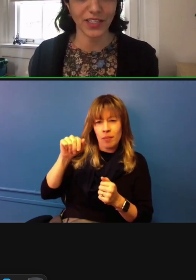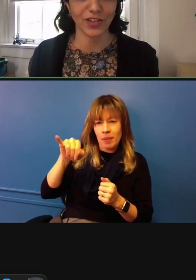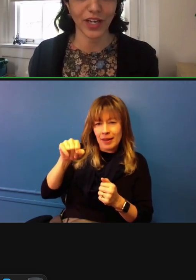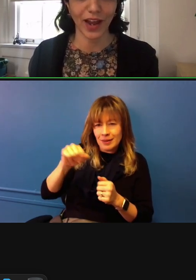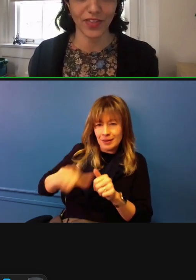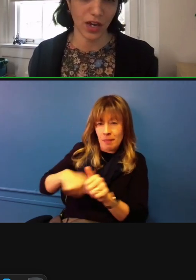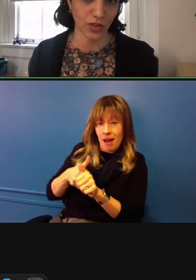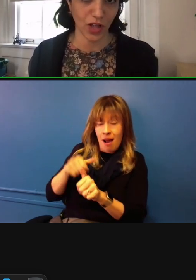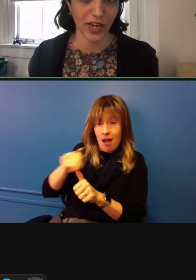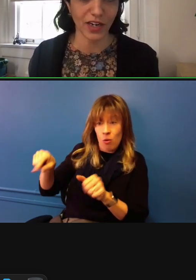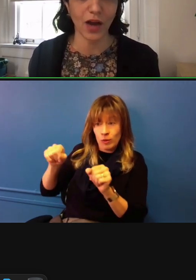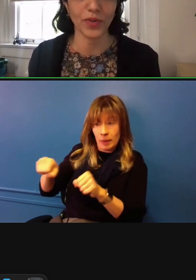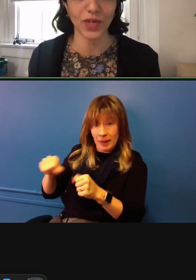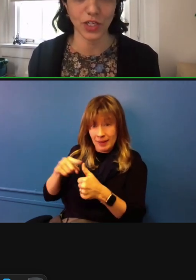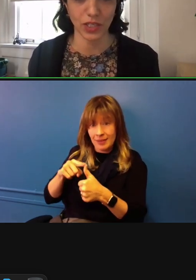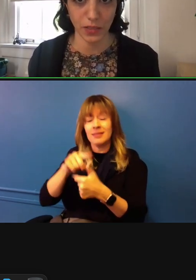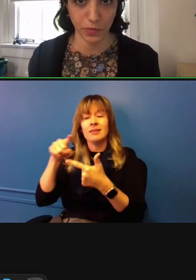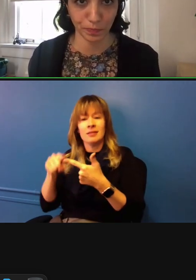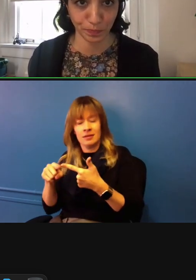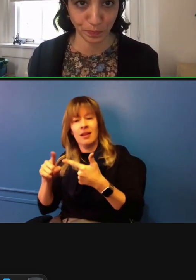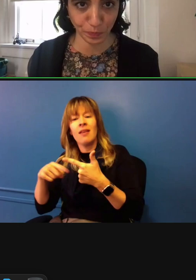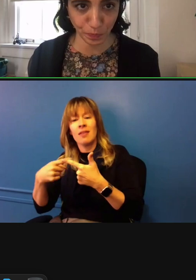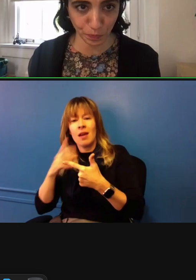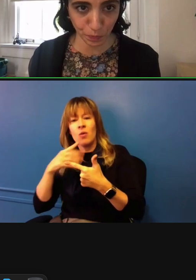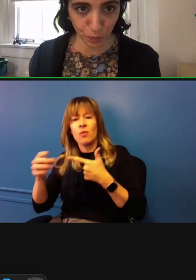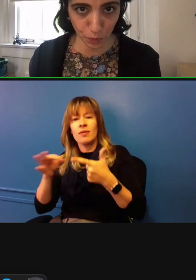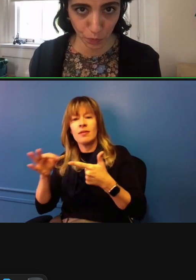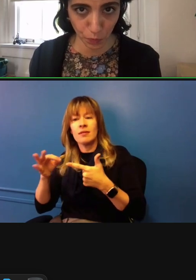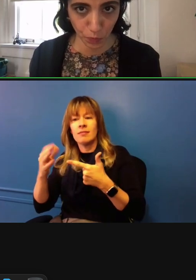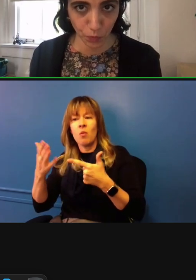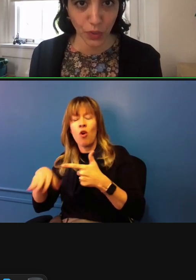set of studies looking at the underlying computations.